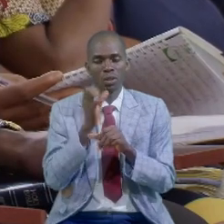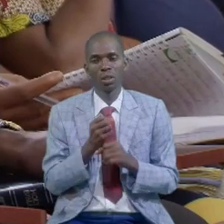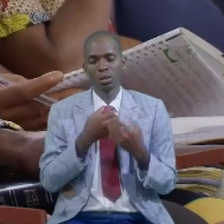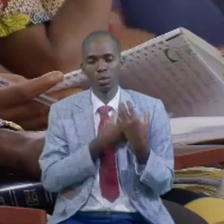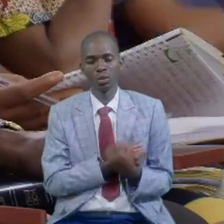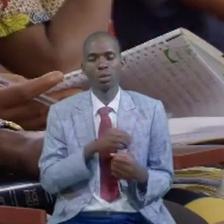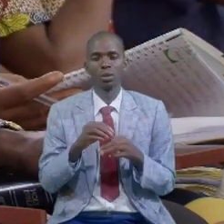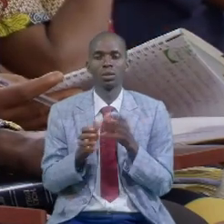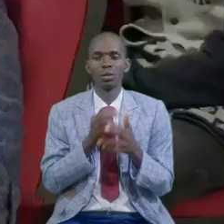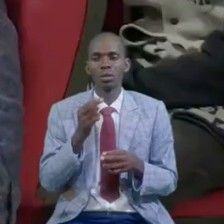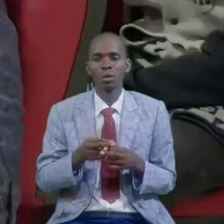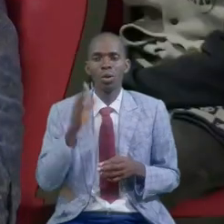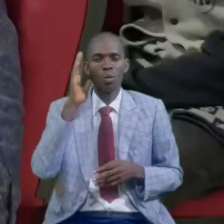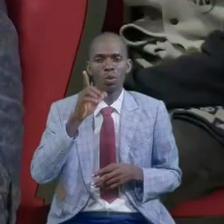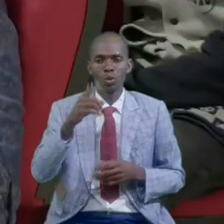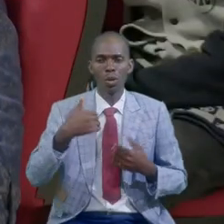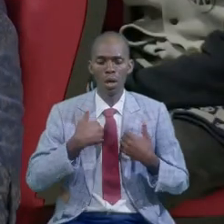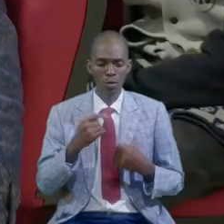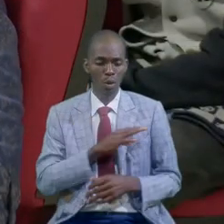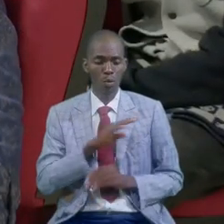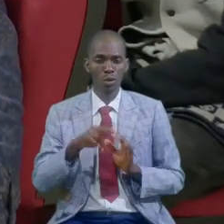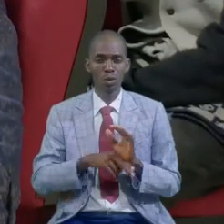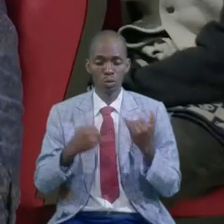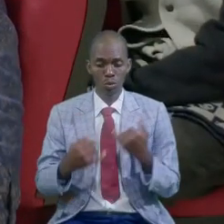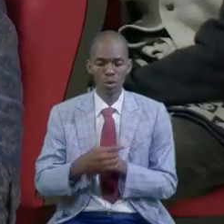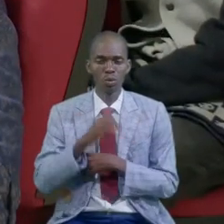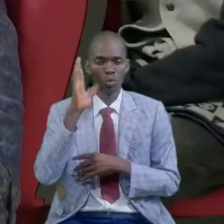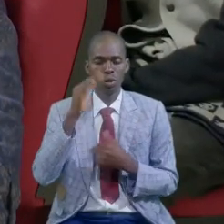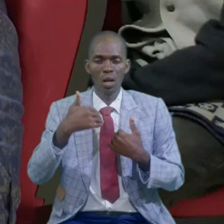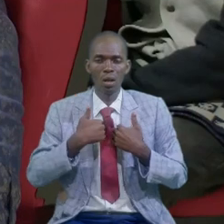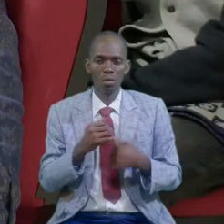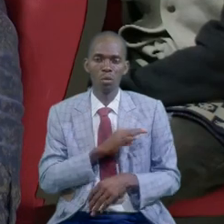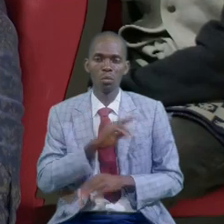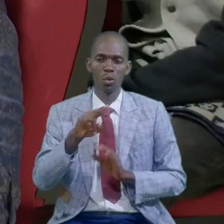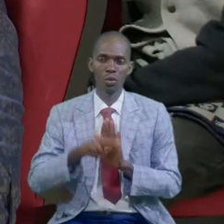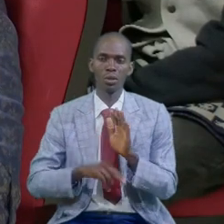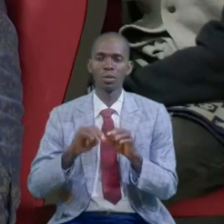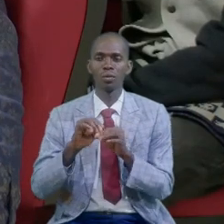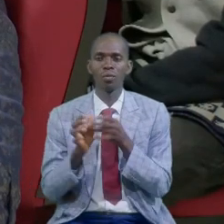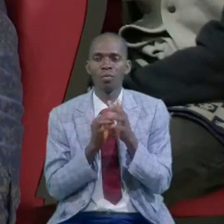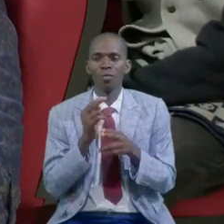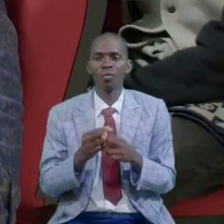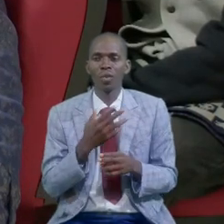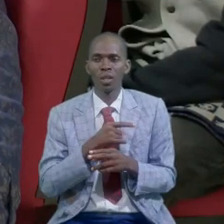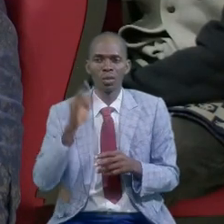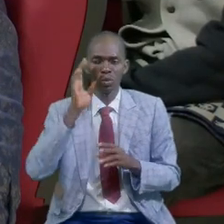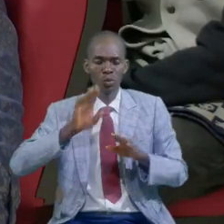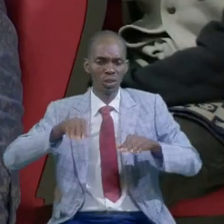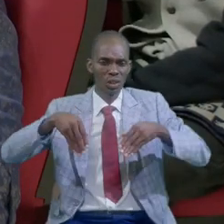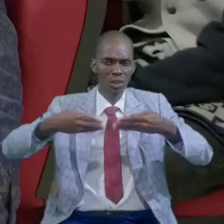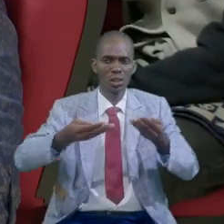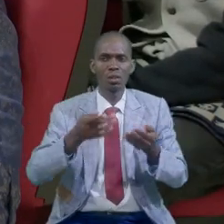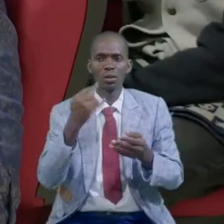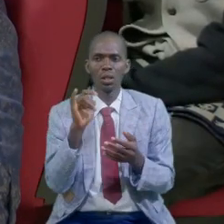the backbone? Today you'll have the backbone. And deliver the message exactly